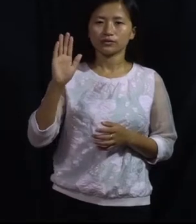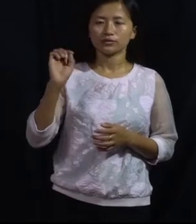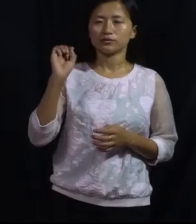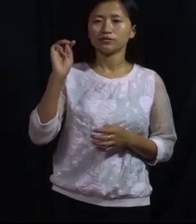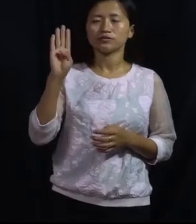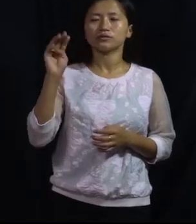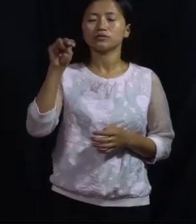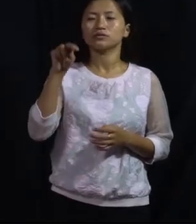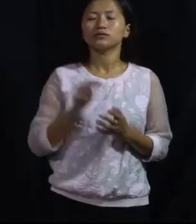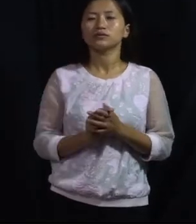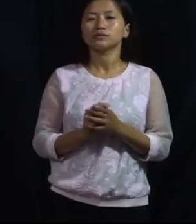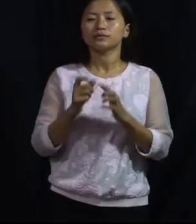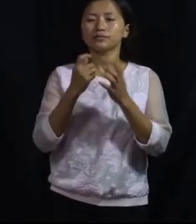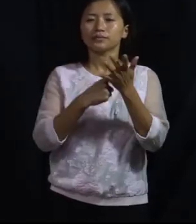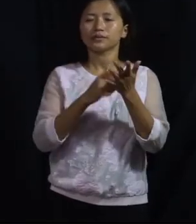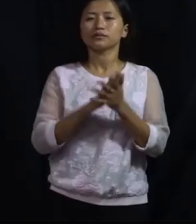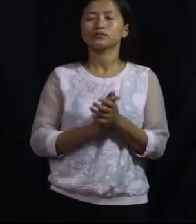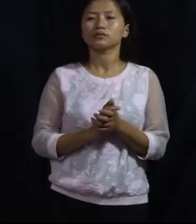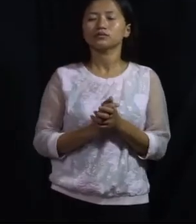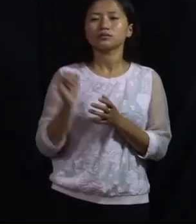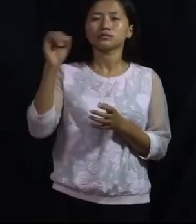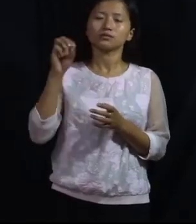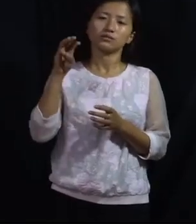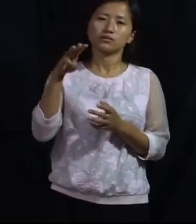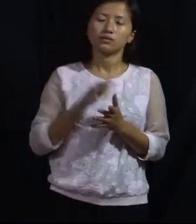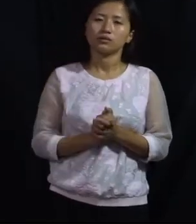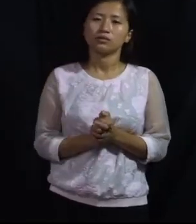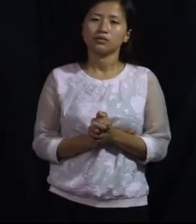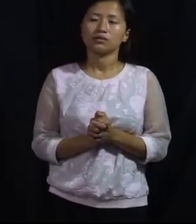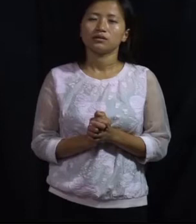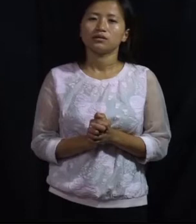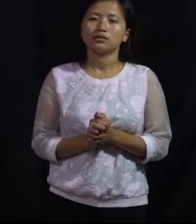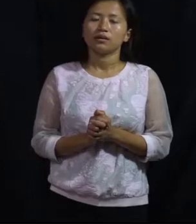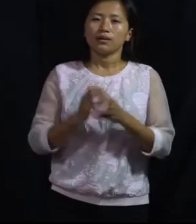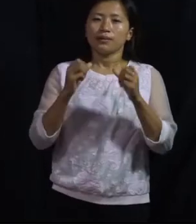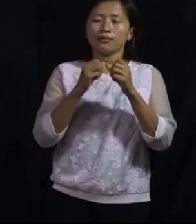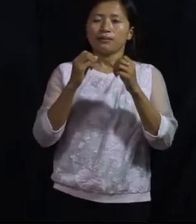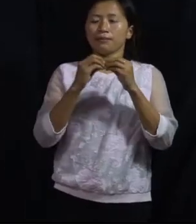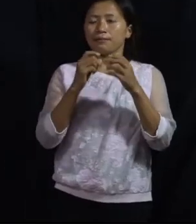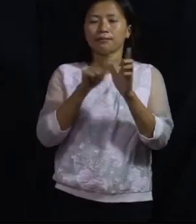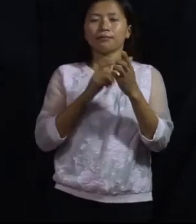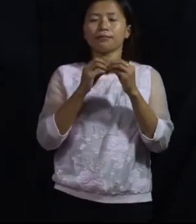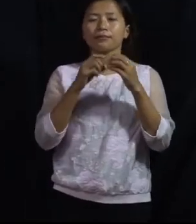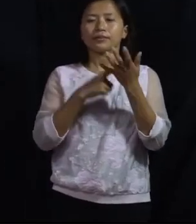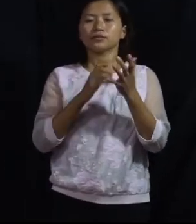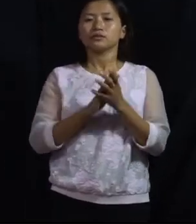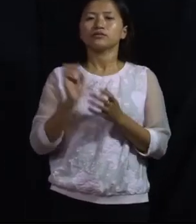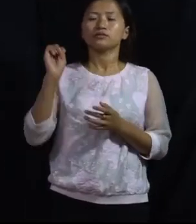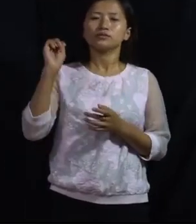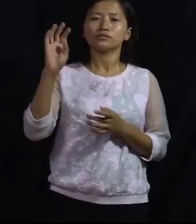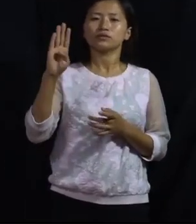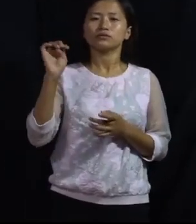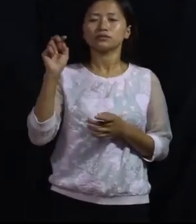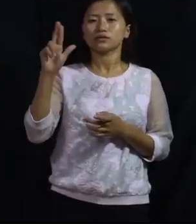5,400, by prepaid insurance 6,000, by bad debts recovered 4,800,